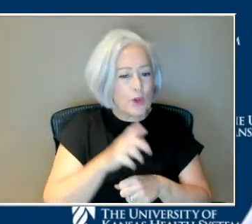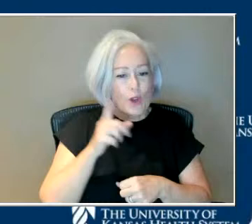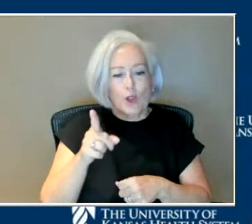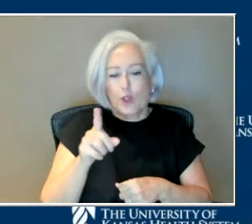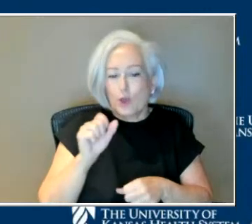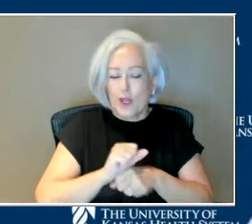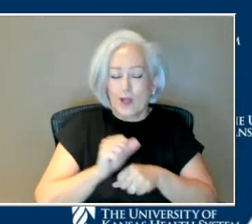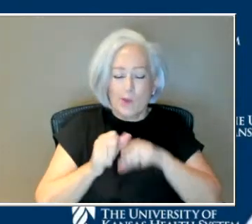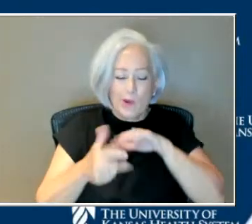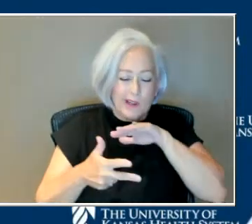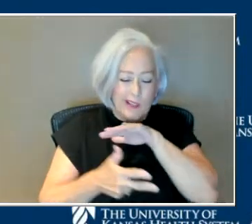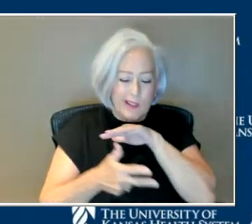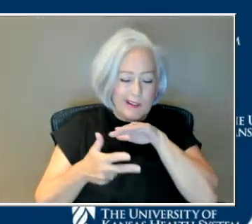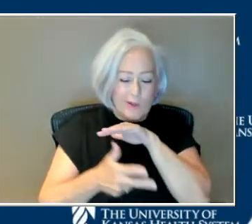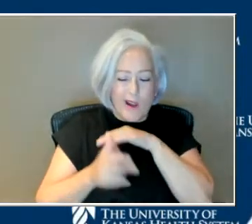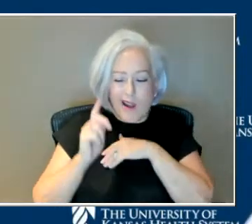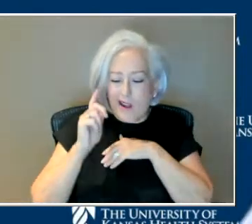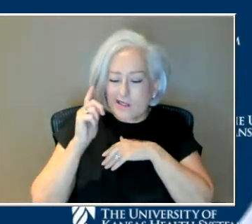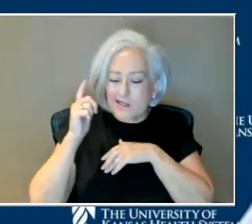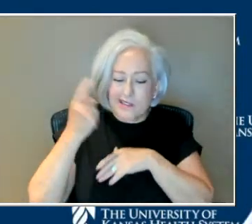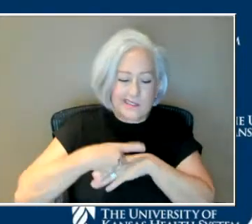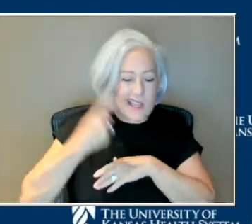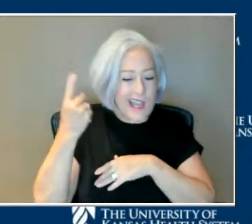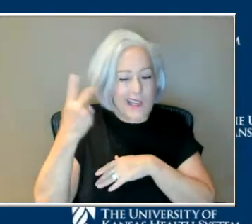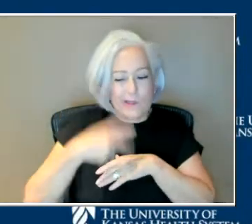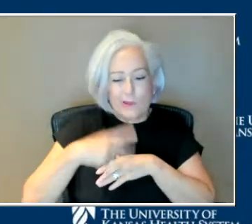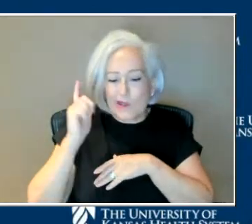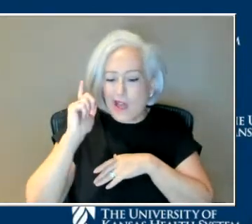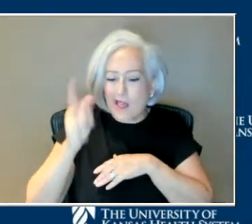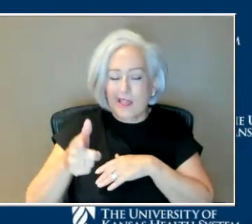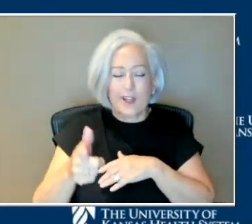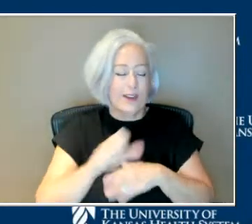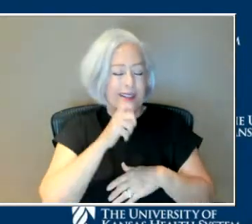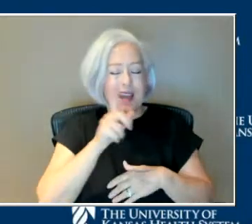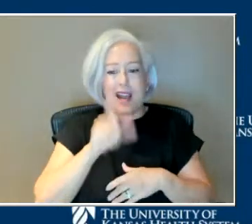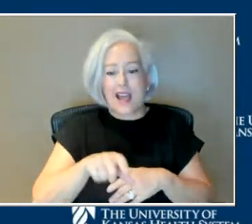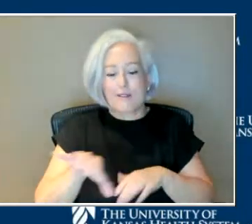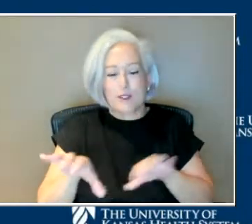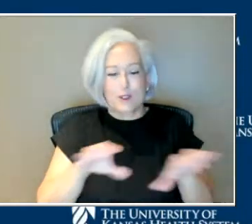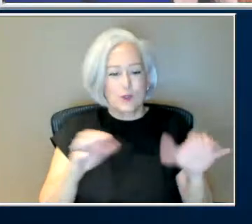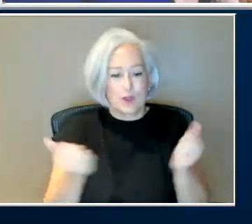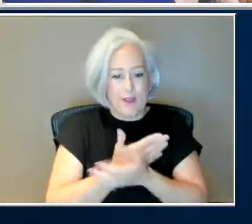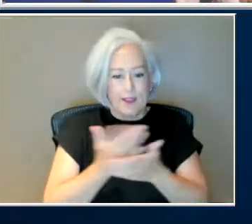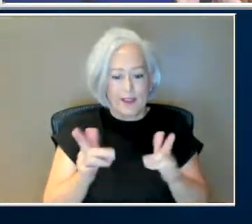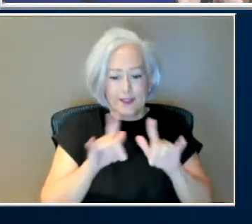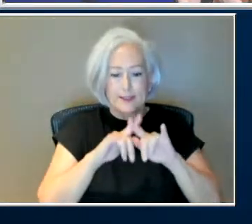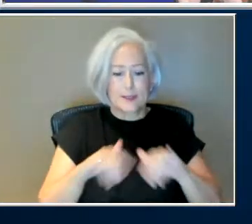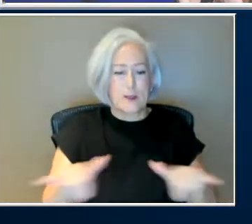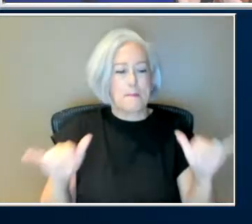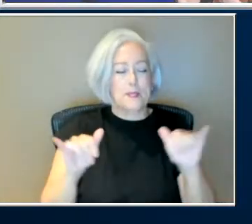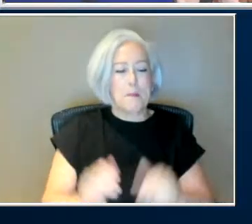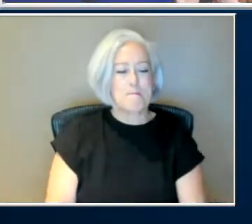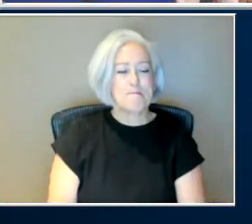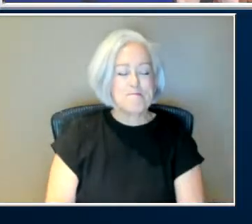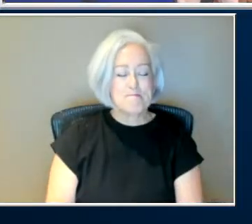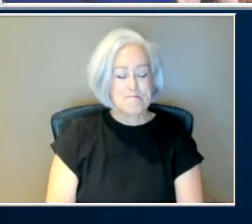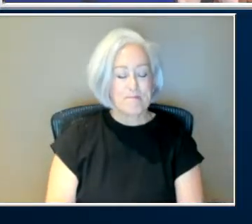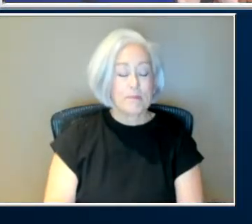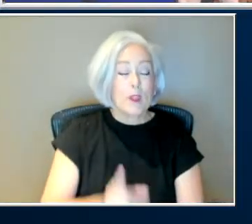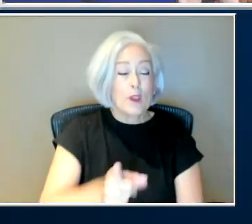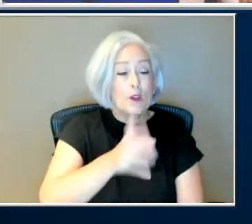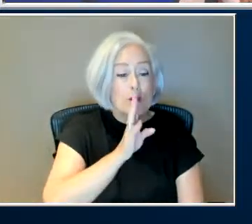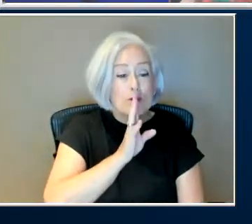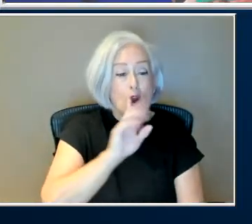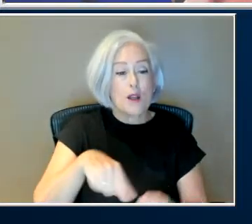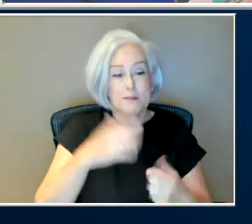garage or things like that the following day or at a different time. You don't have to do it all at the same time. And you've mentioned it, you talked a little bit about the symptoms, but if